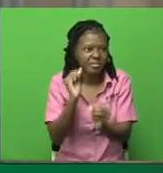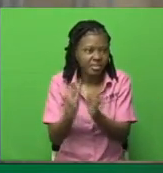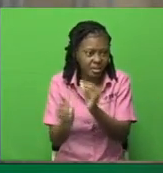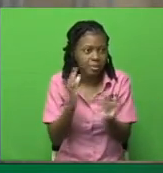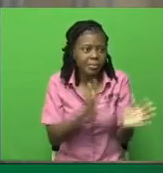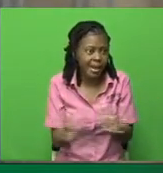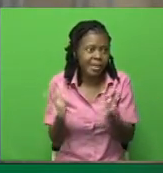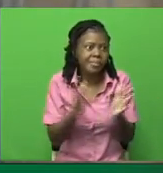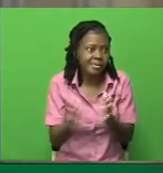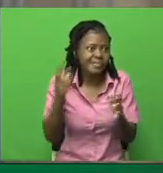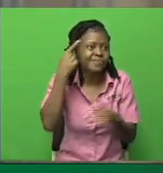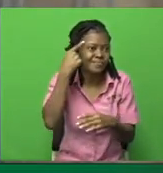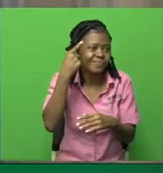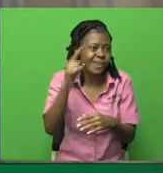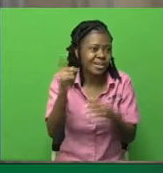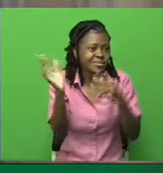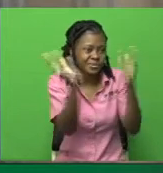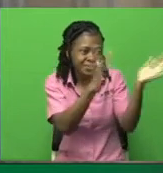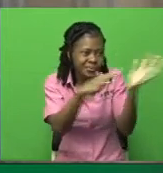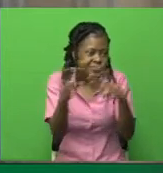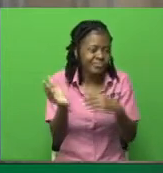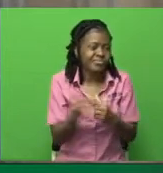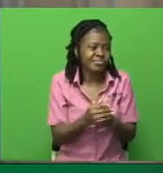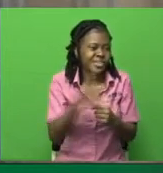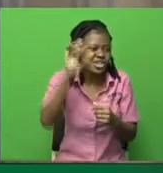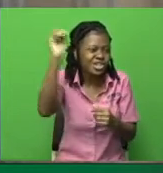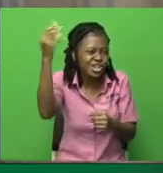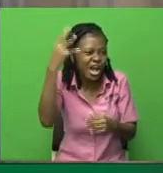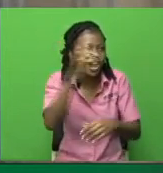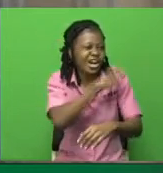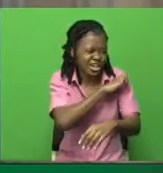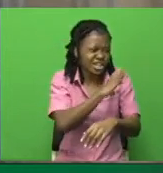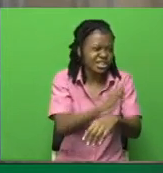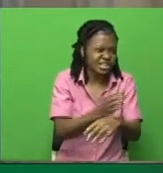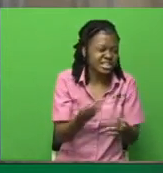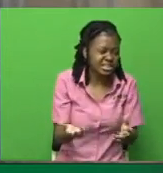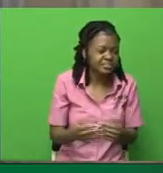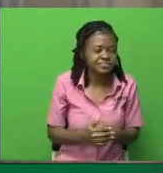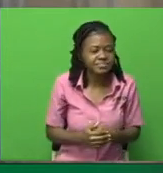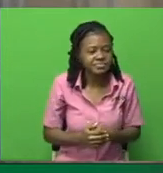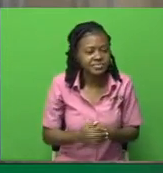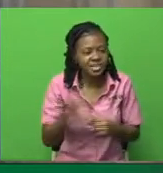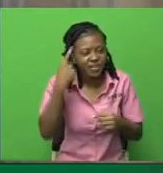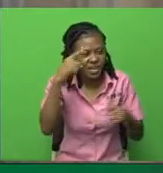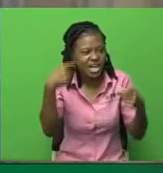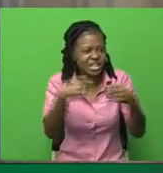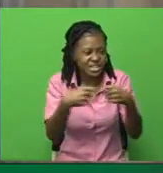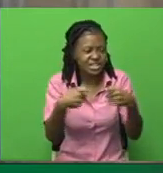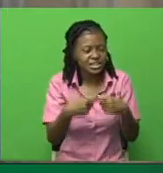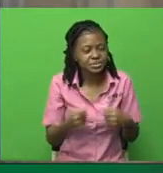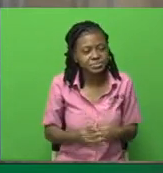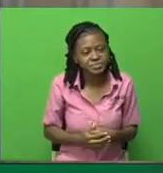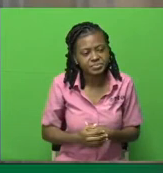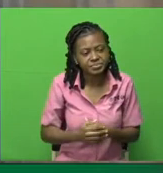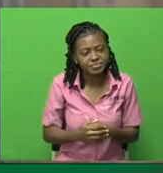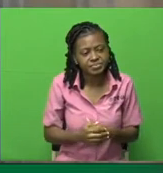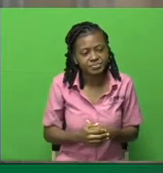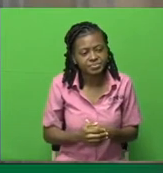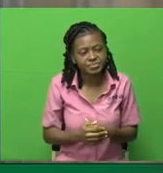achieving his goals about um not using uh fossil energy but to have renewable energy